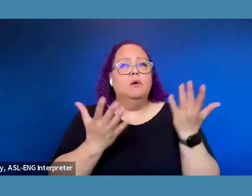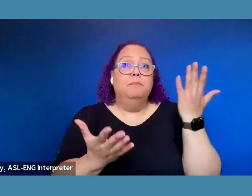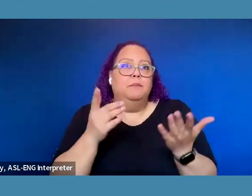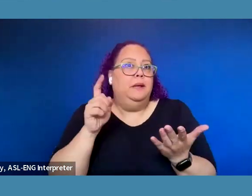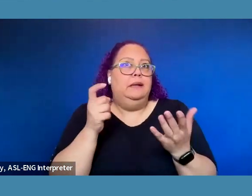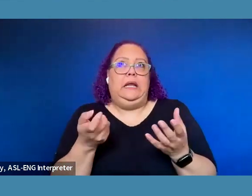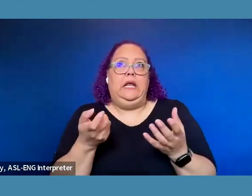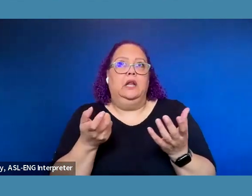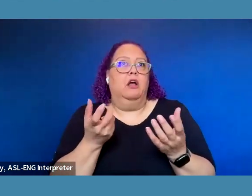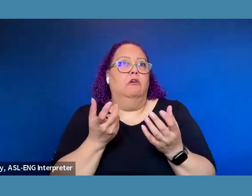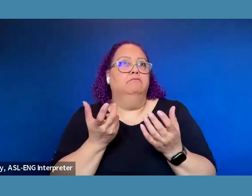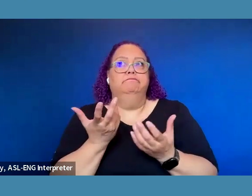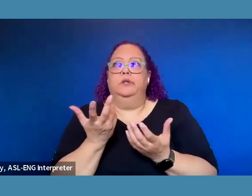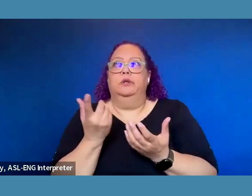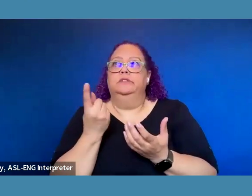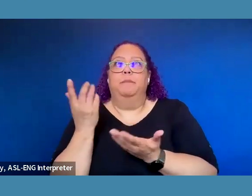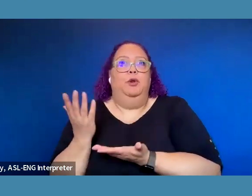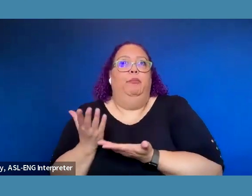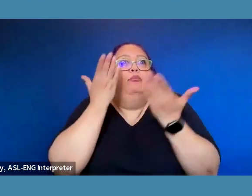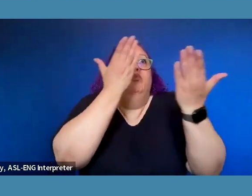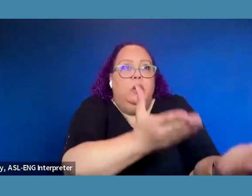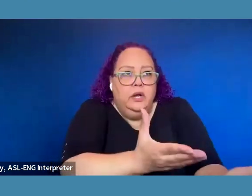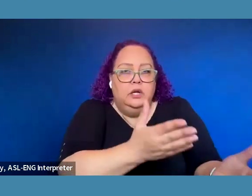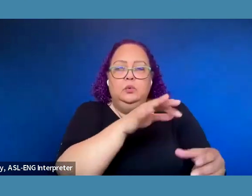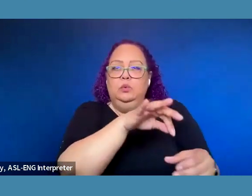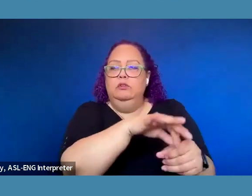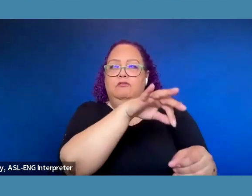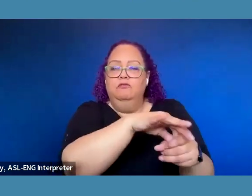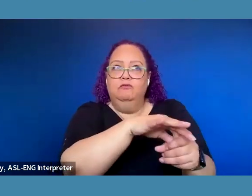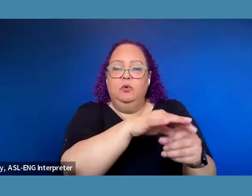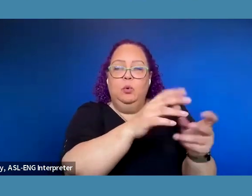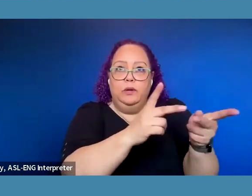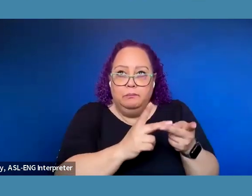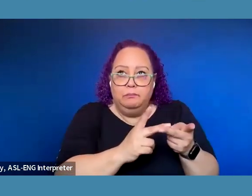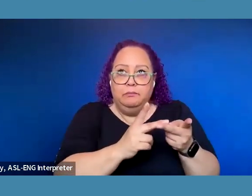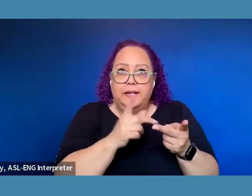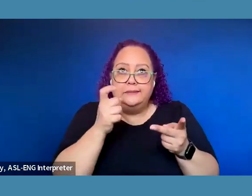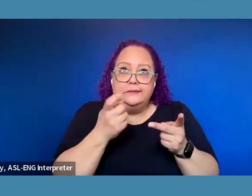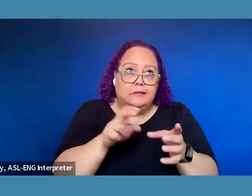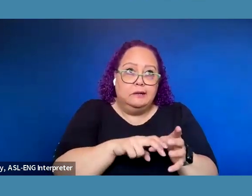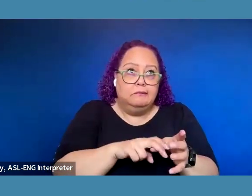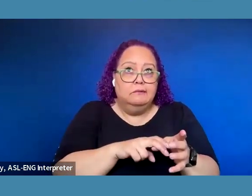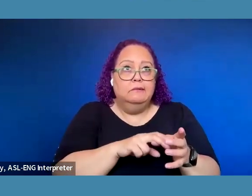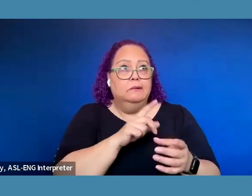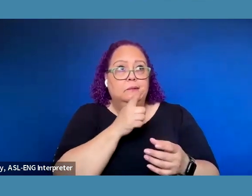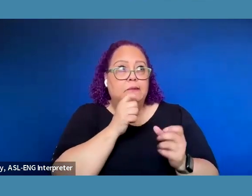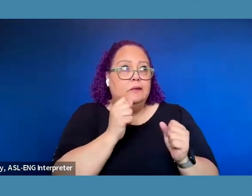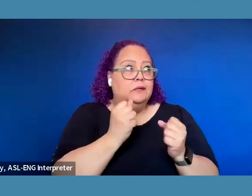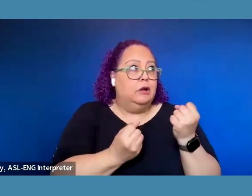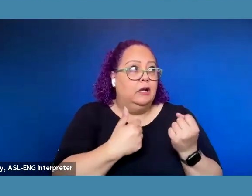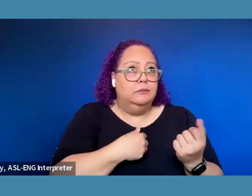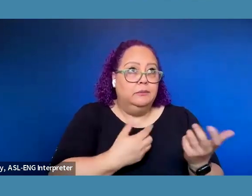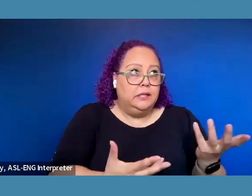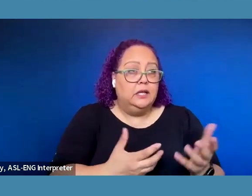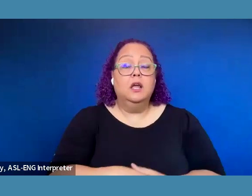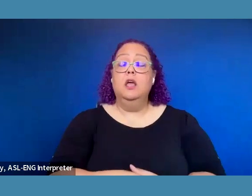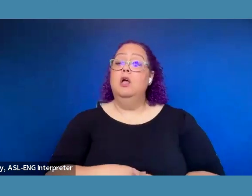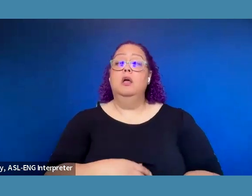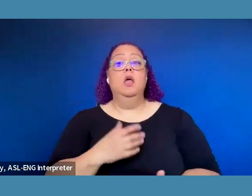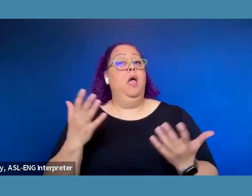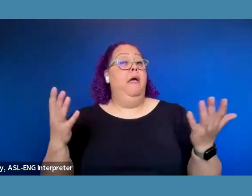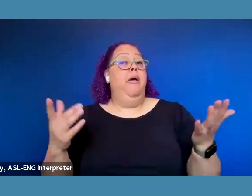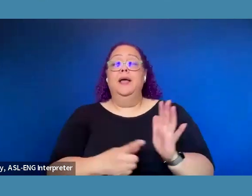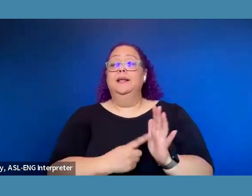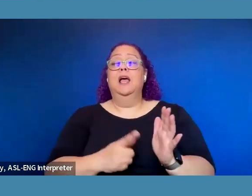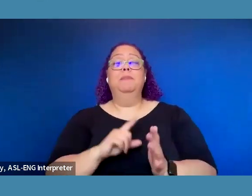identify, I would say identify what you need. And then if you don't know, also just telling people that you need support could be